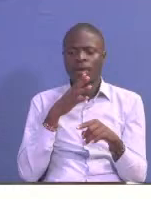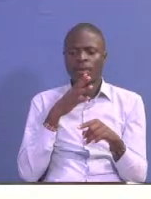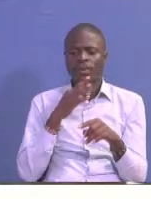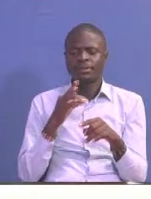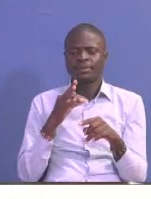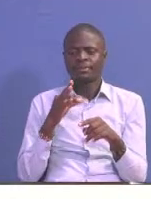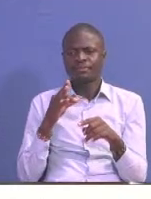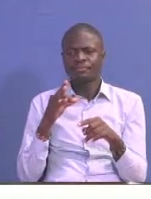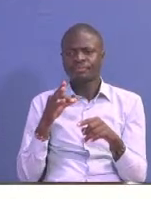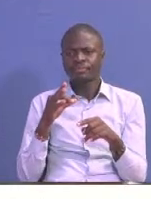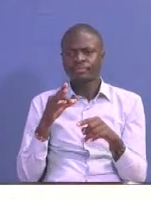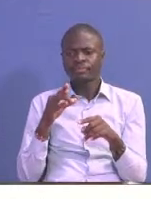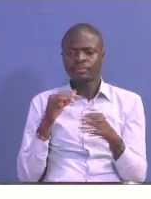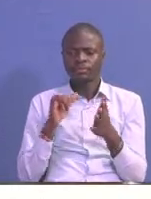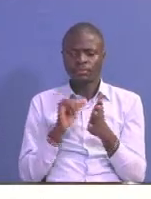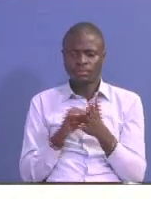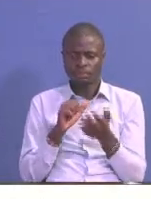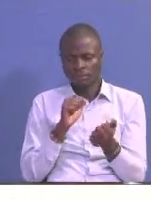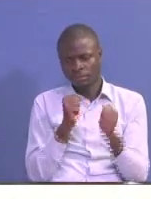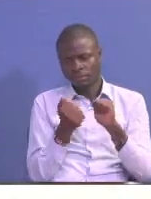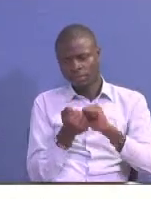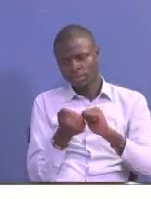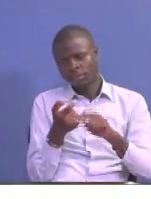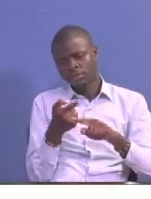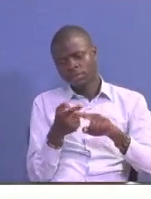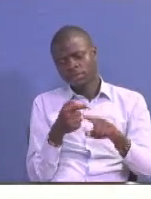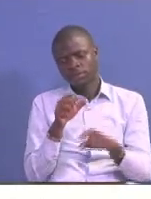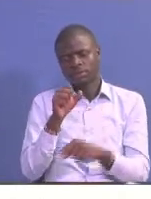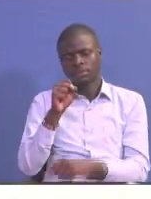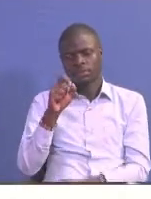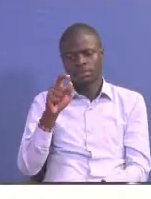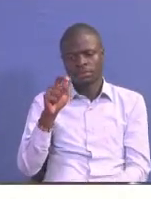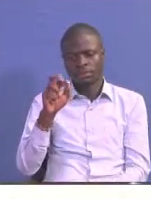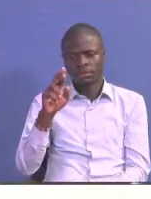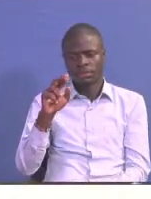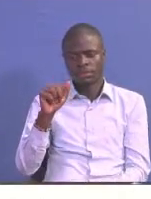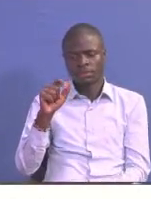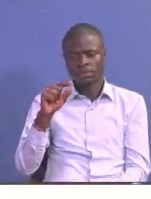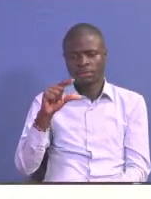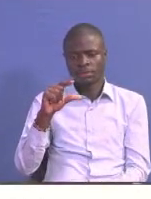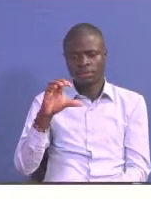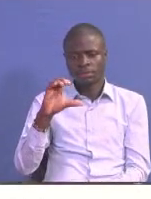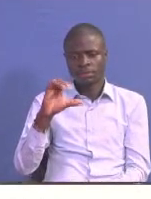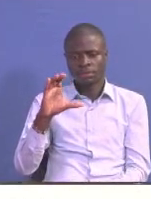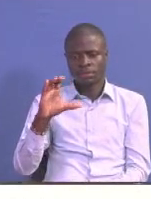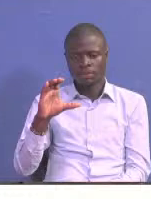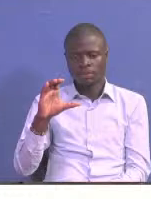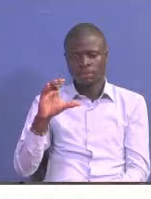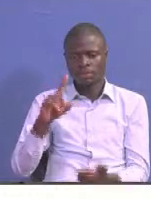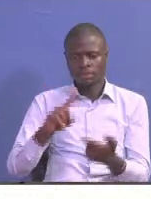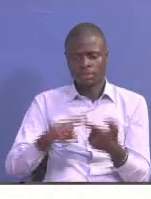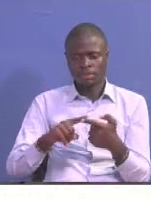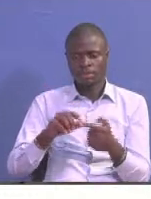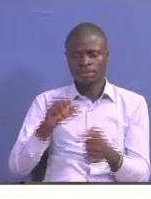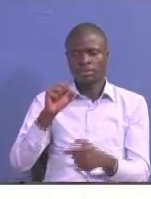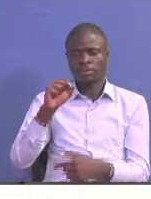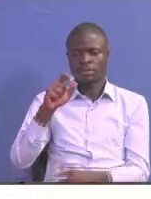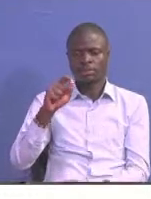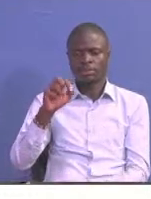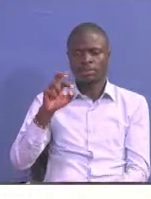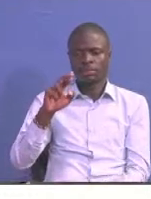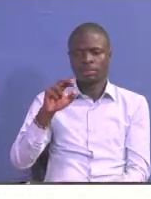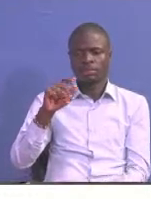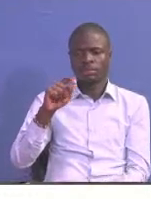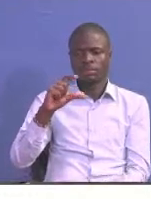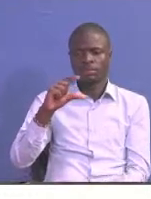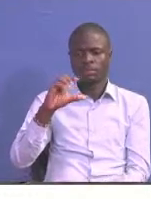wished that we change from strategic reform to strategic engagement.